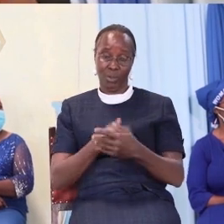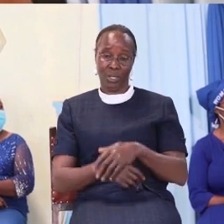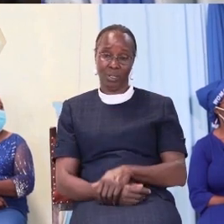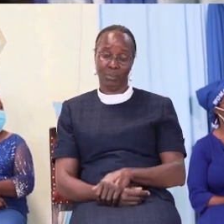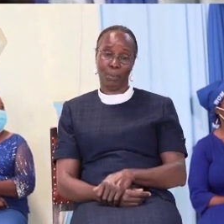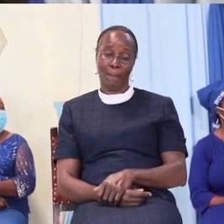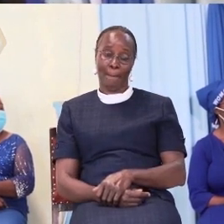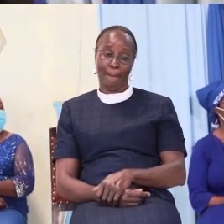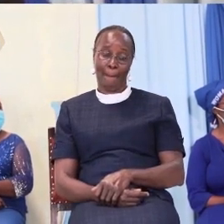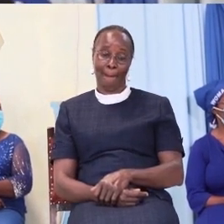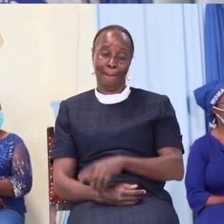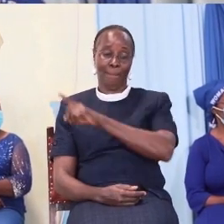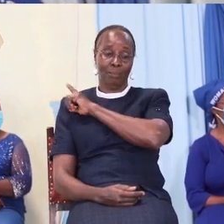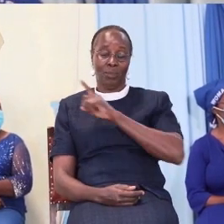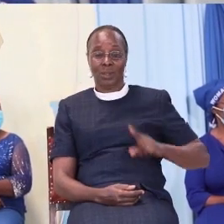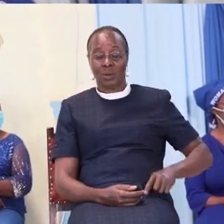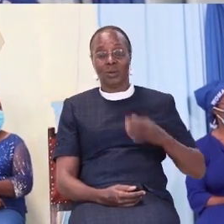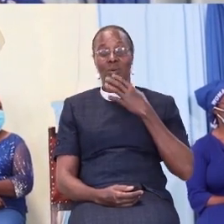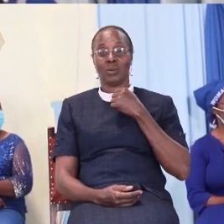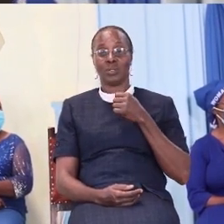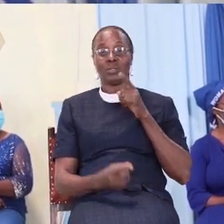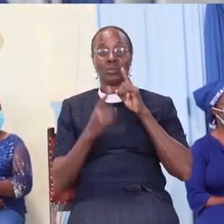the Lord wants to speak to us